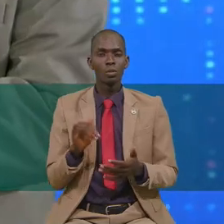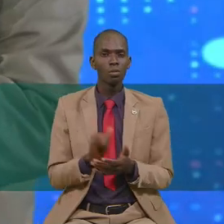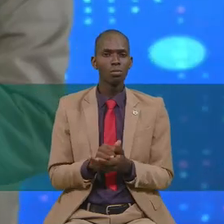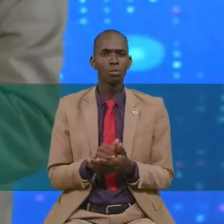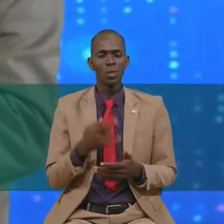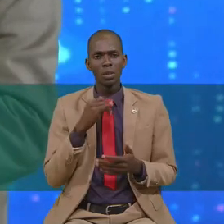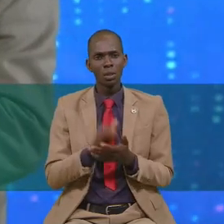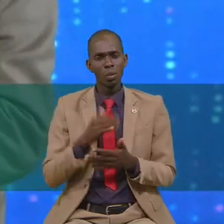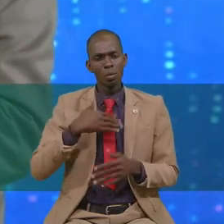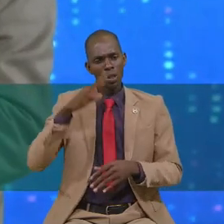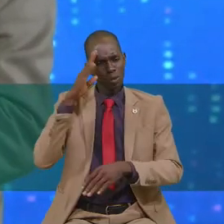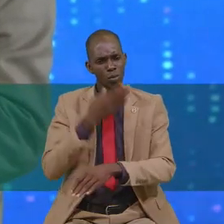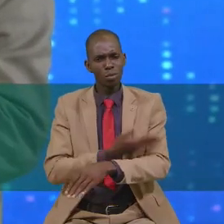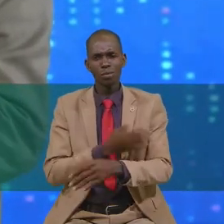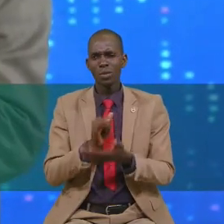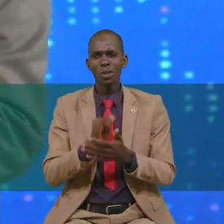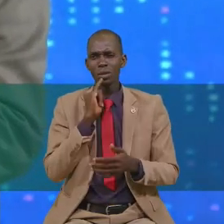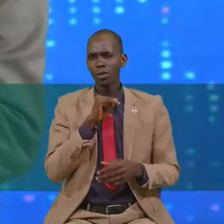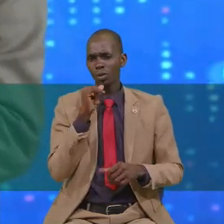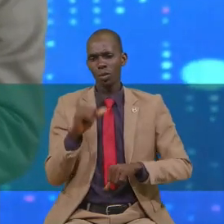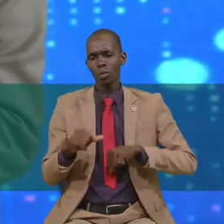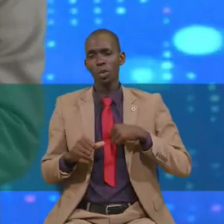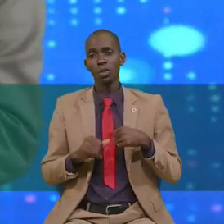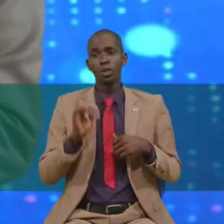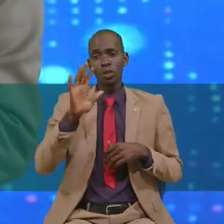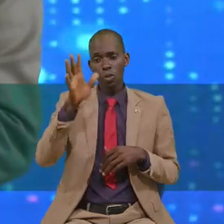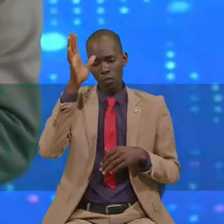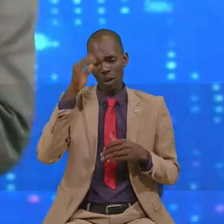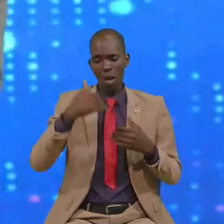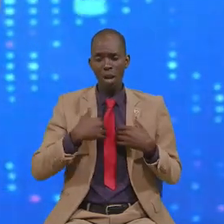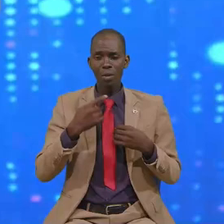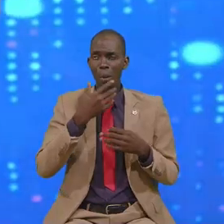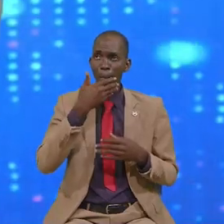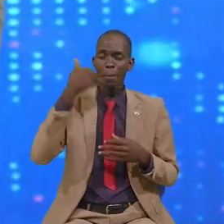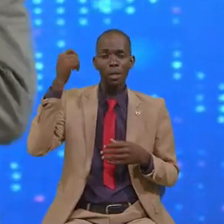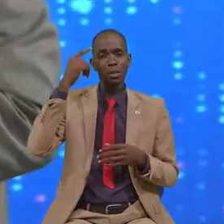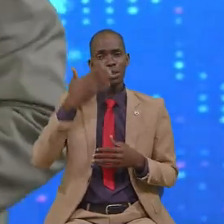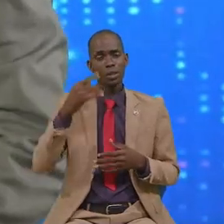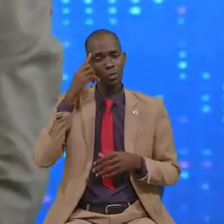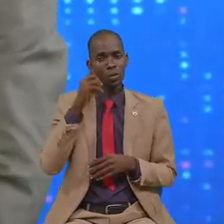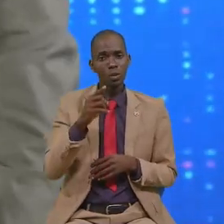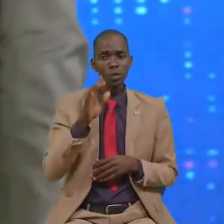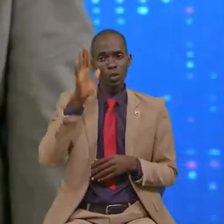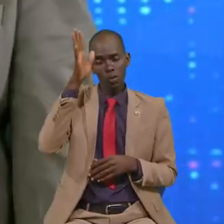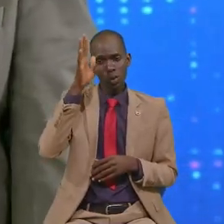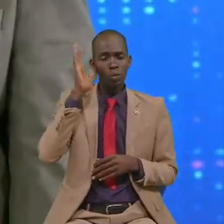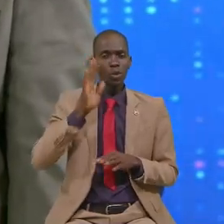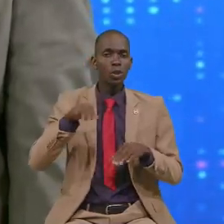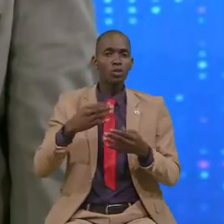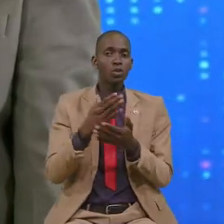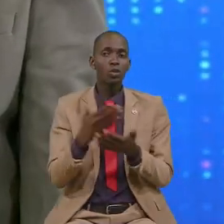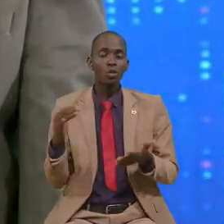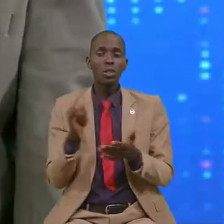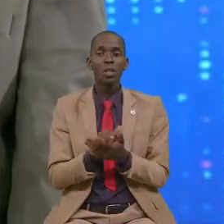that's not pride. Your father has the best for you. Your father will give you something that will